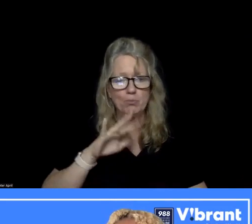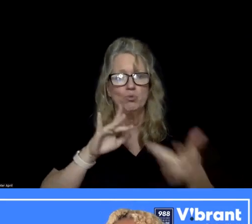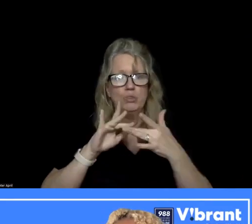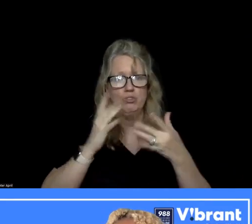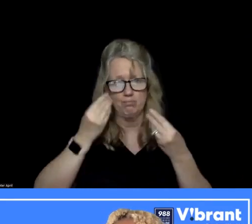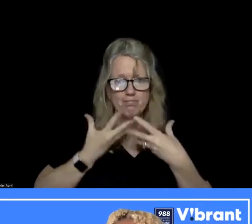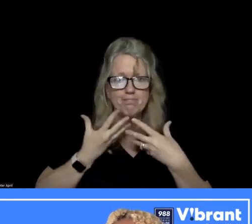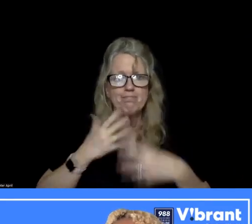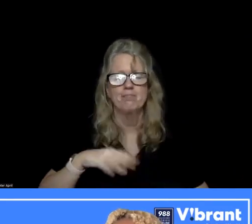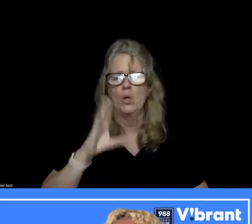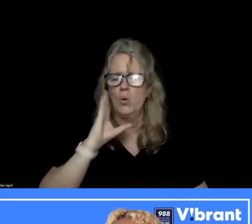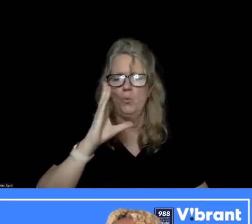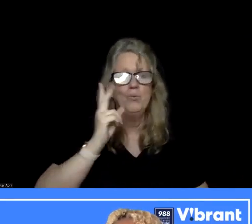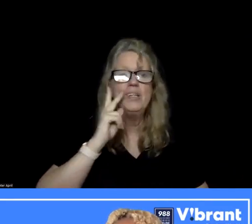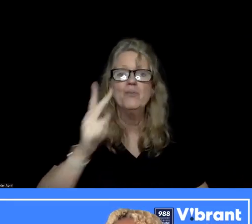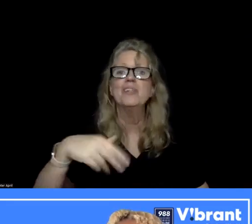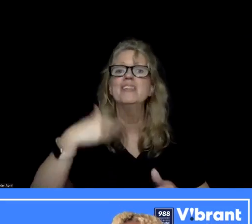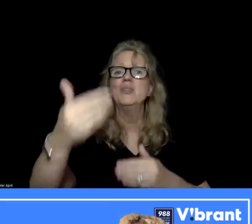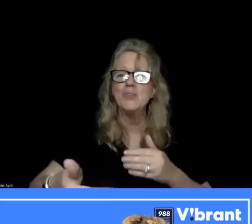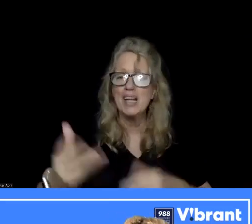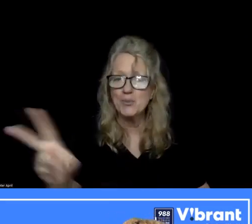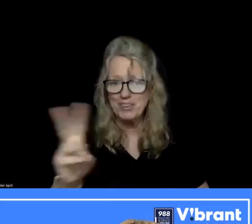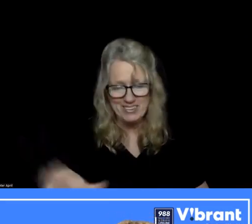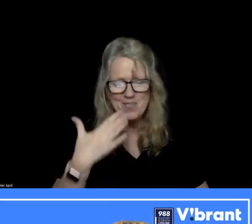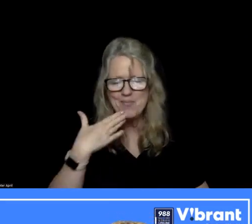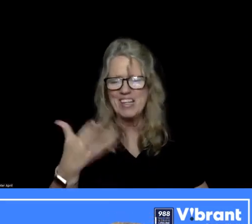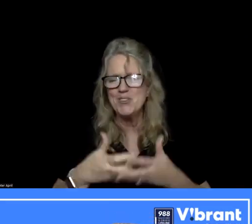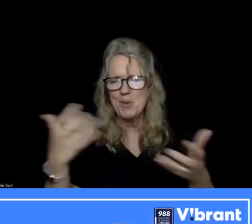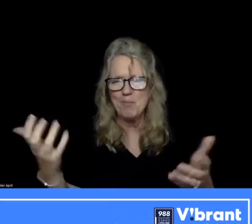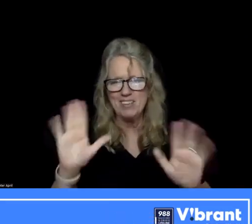us know. Otherwise, we'll see you next Wednesday. Thank you so much. Have a great day.